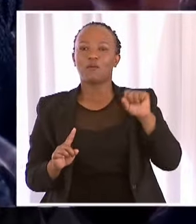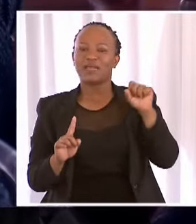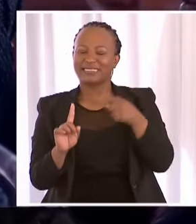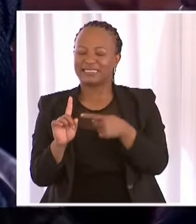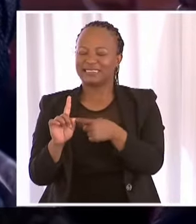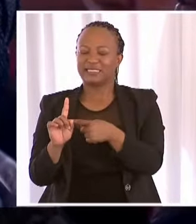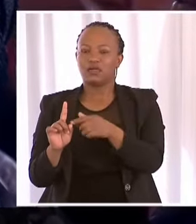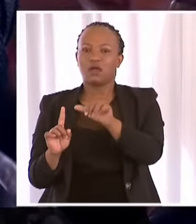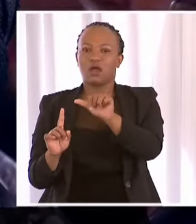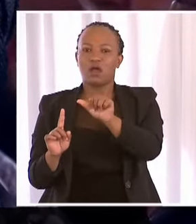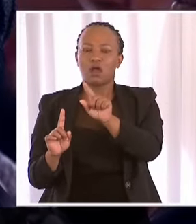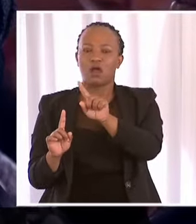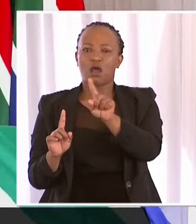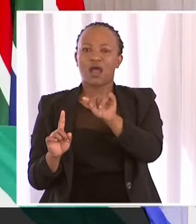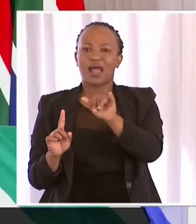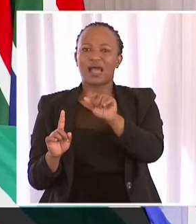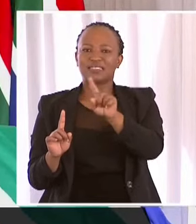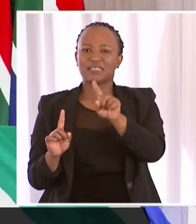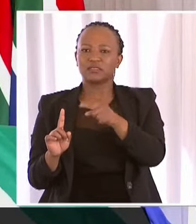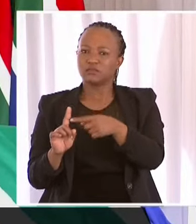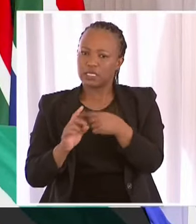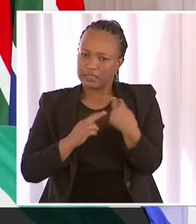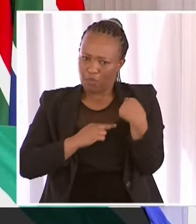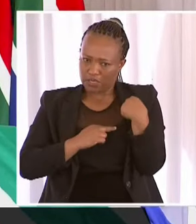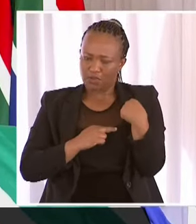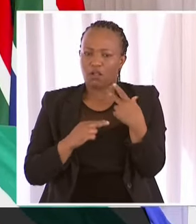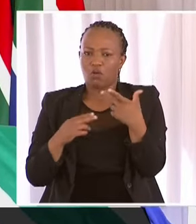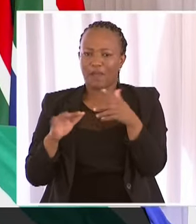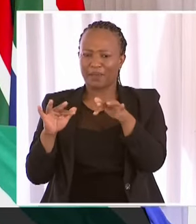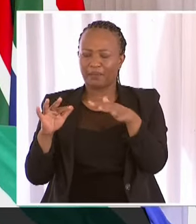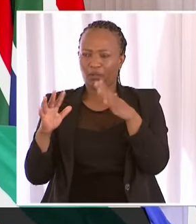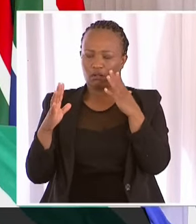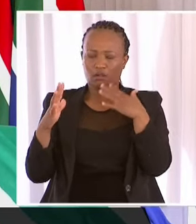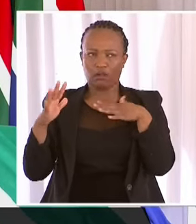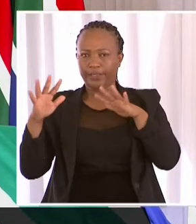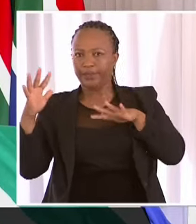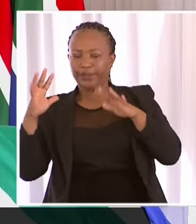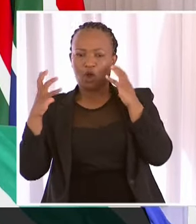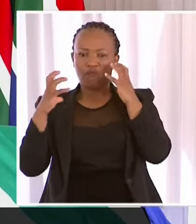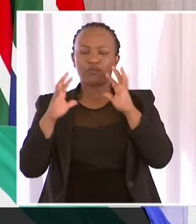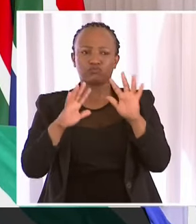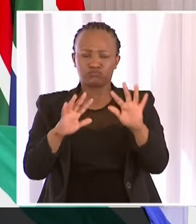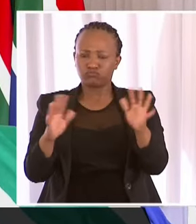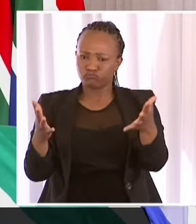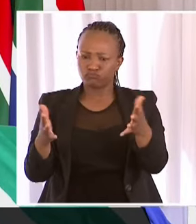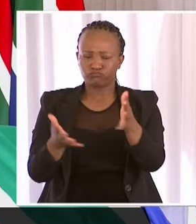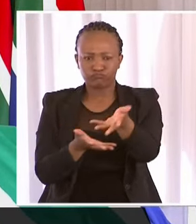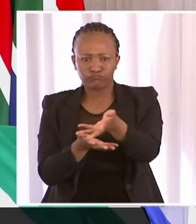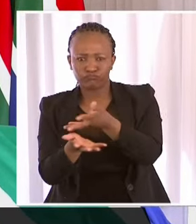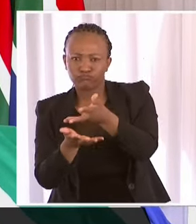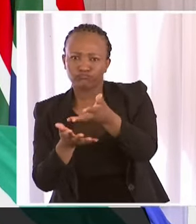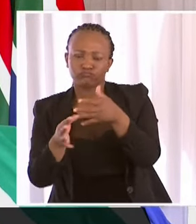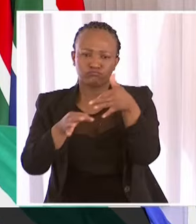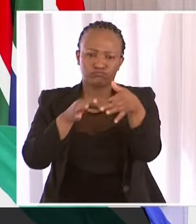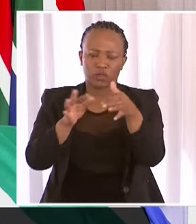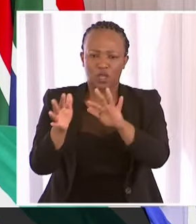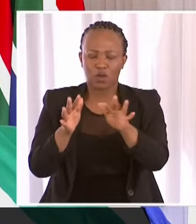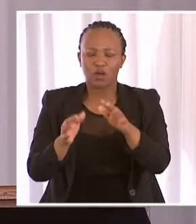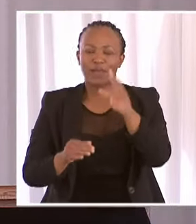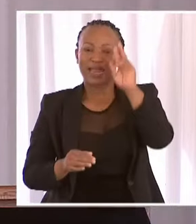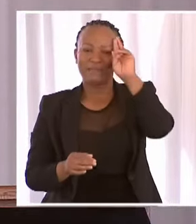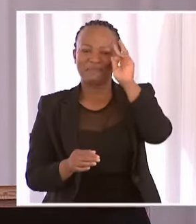responsible comrade to deal with them. And one of their number has written to me, reminding me as follows, and